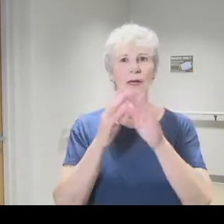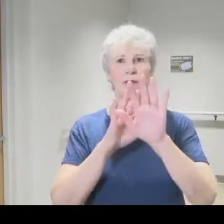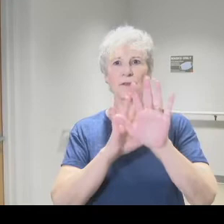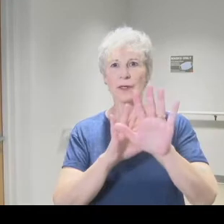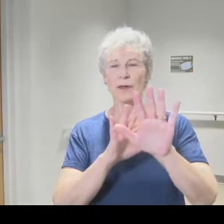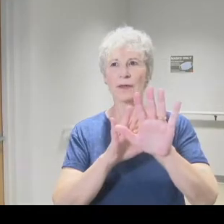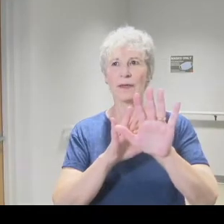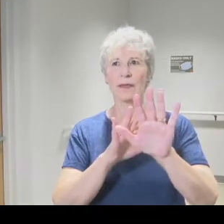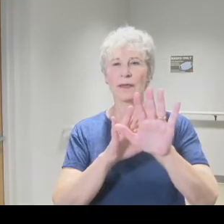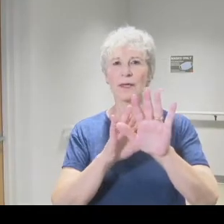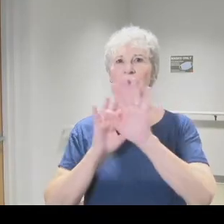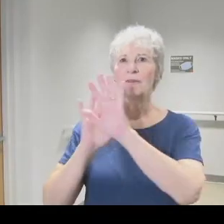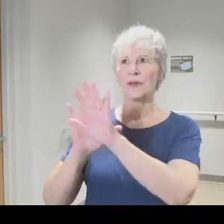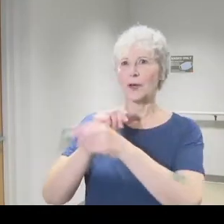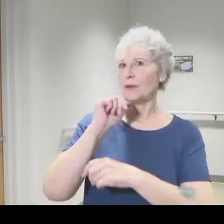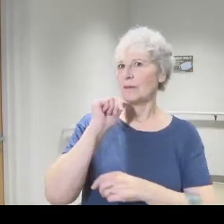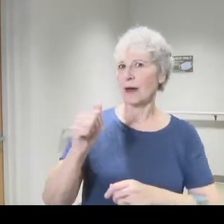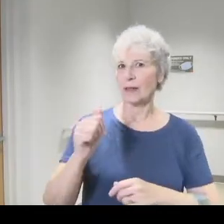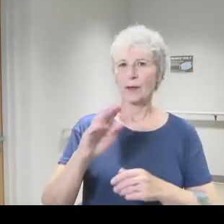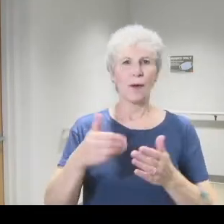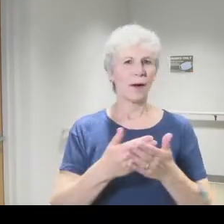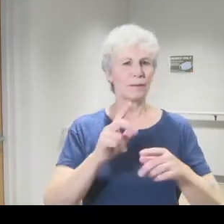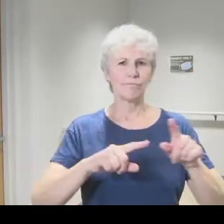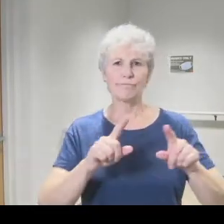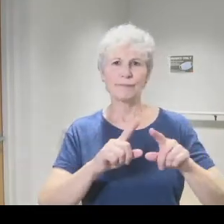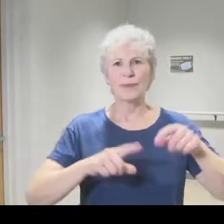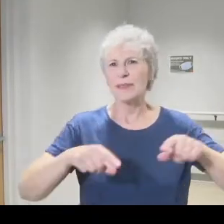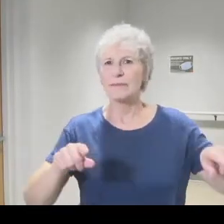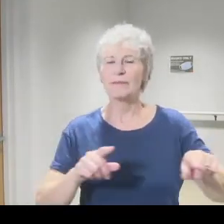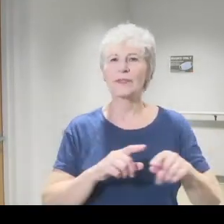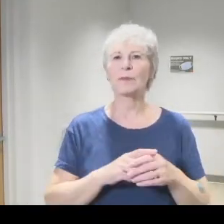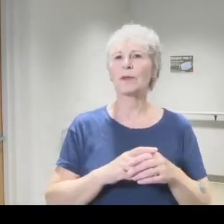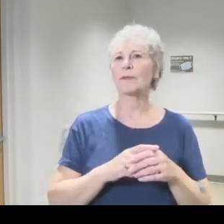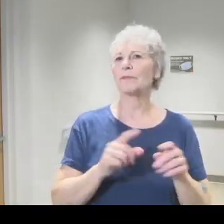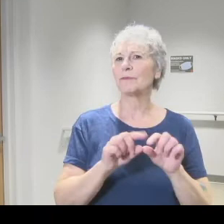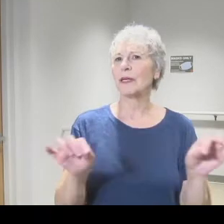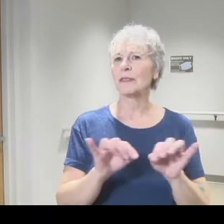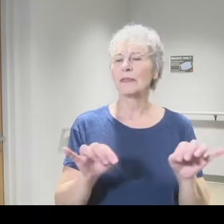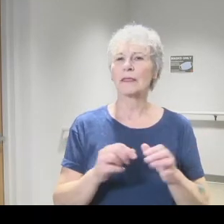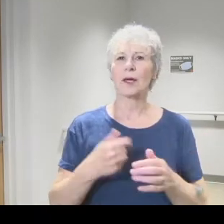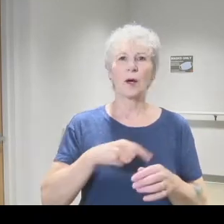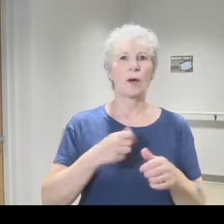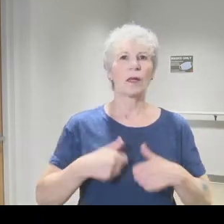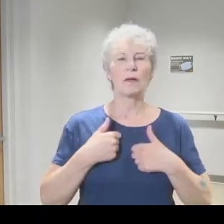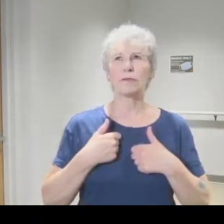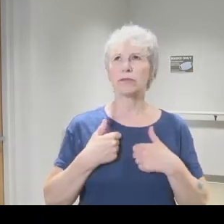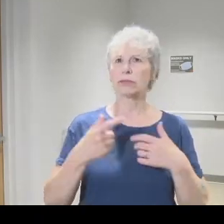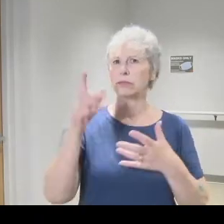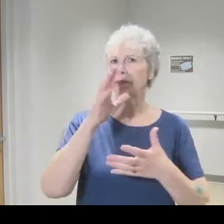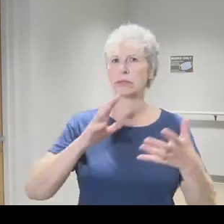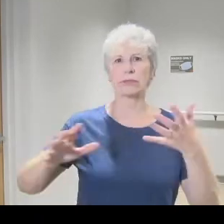not. And all the various phrases like that, right? We live in a very tumultuous, difficult